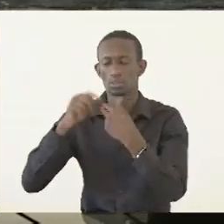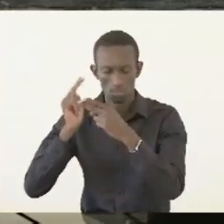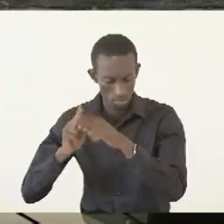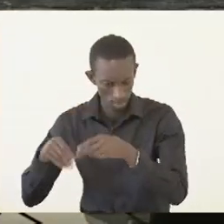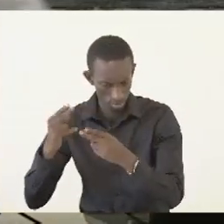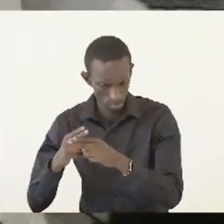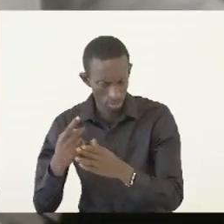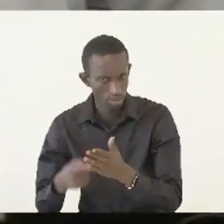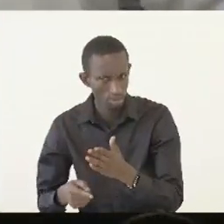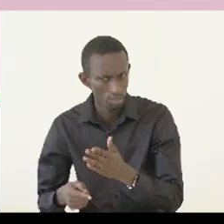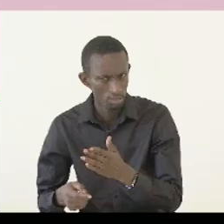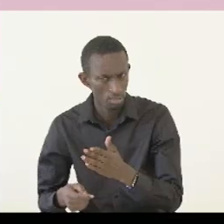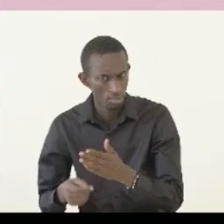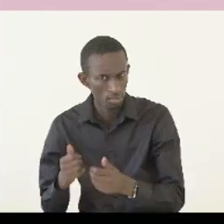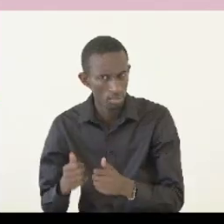for this second one?